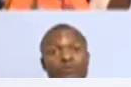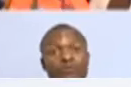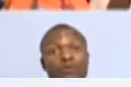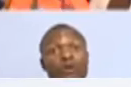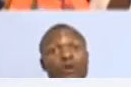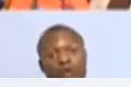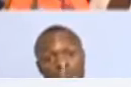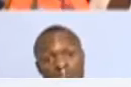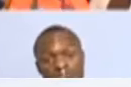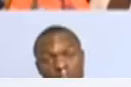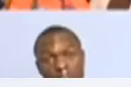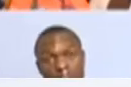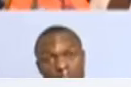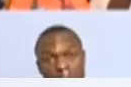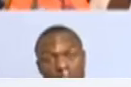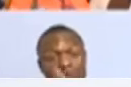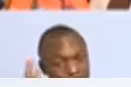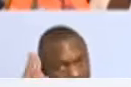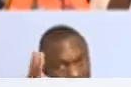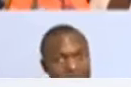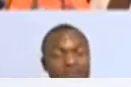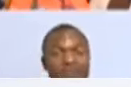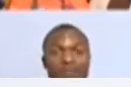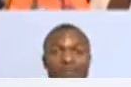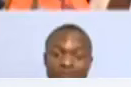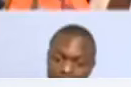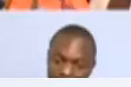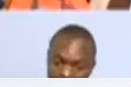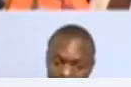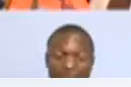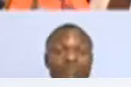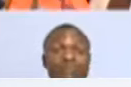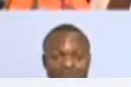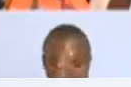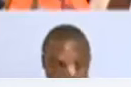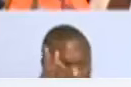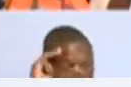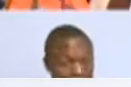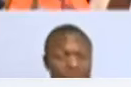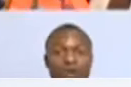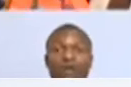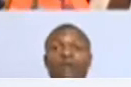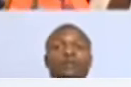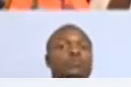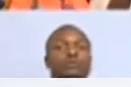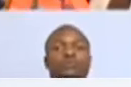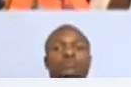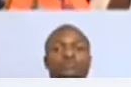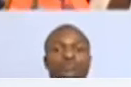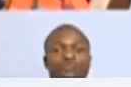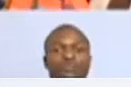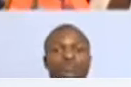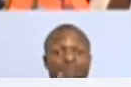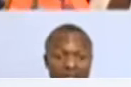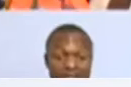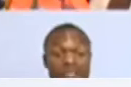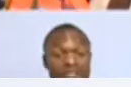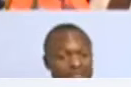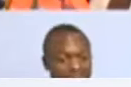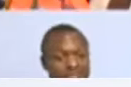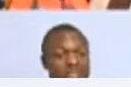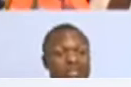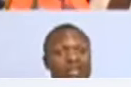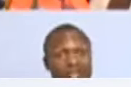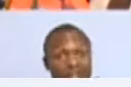harvest, we'll take account of sustainability. Minister of the Green Economy, lead us in this way.